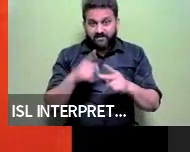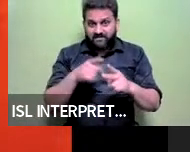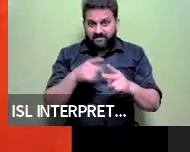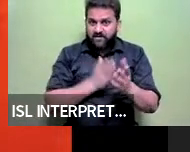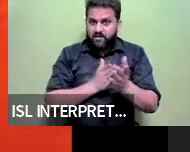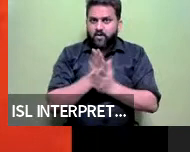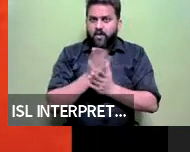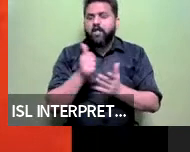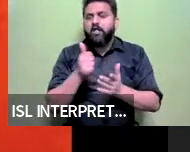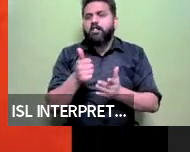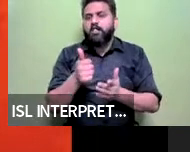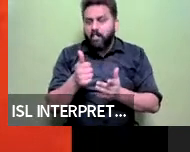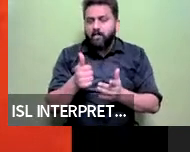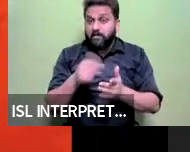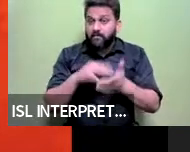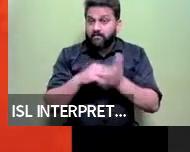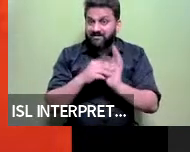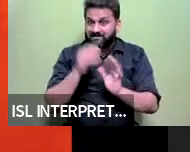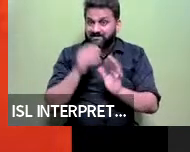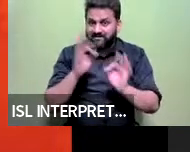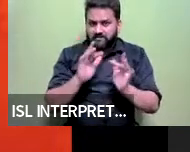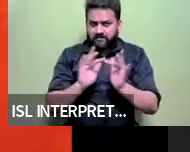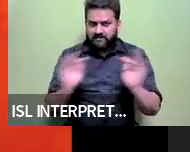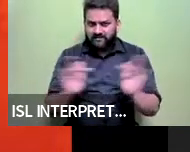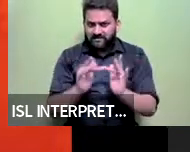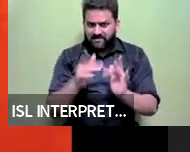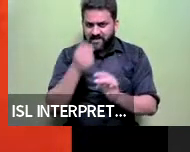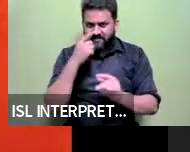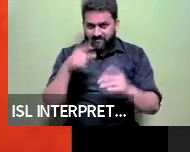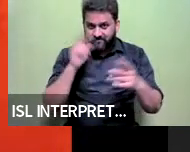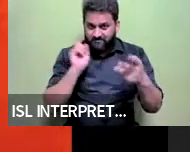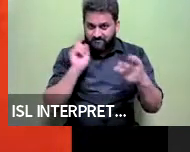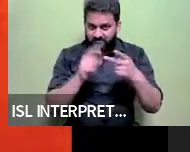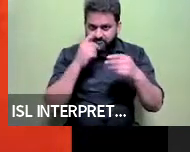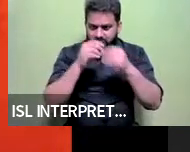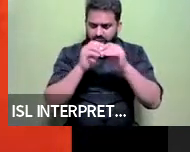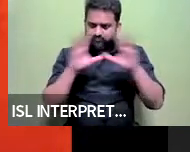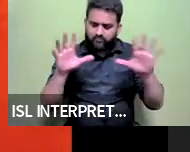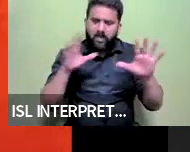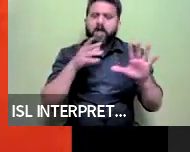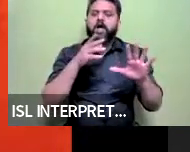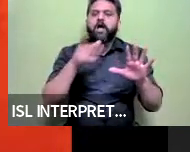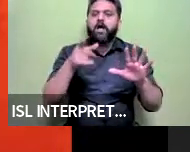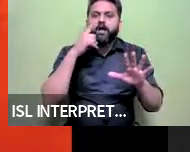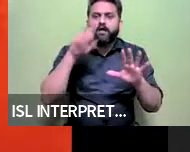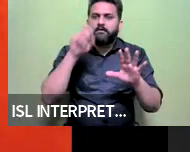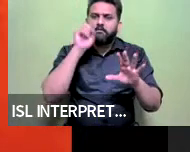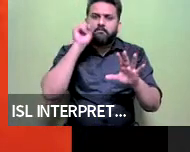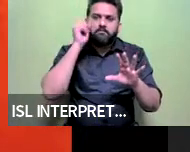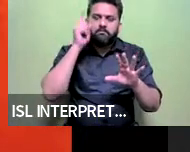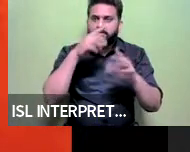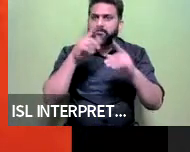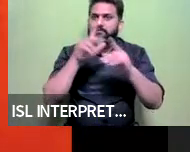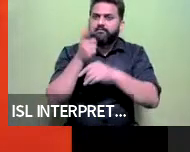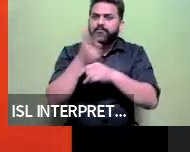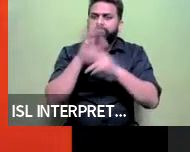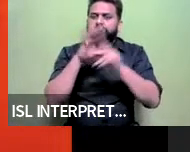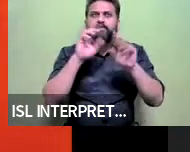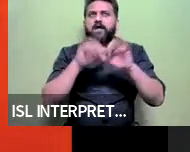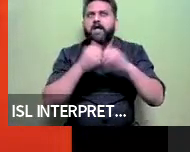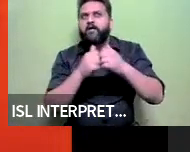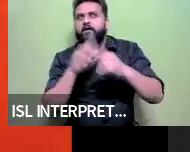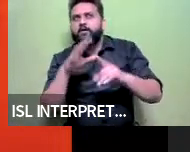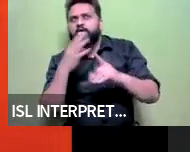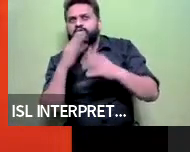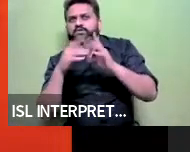good, and we have given you a link here. If you look at this link of oral advocacy, you can see in video of that how it is done, how the